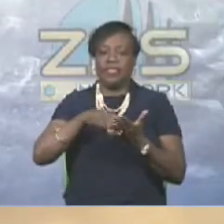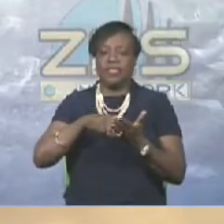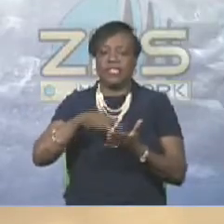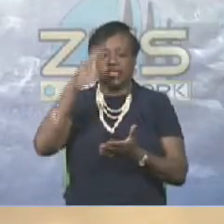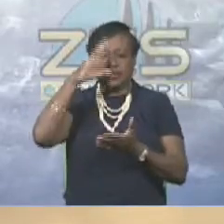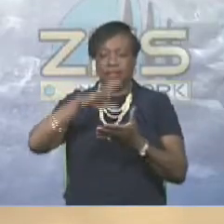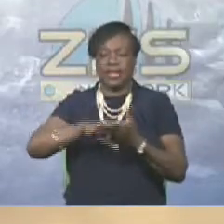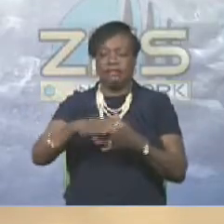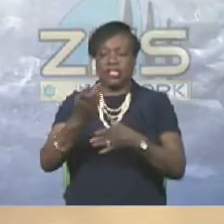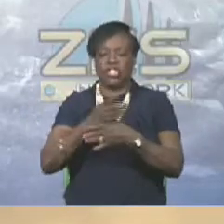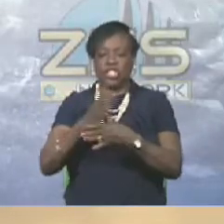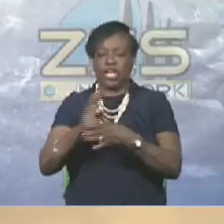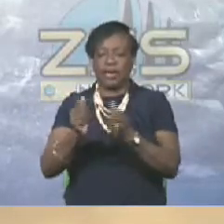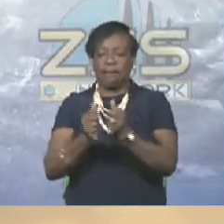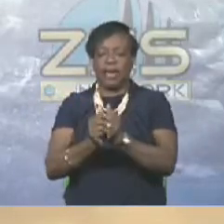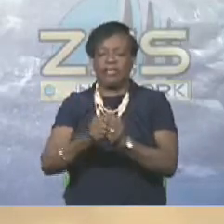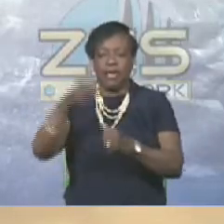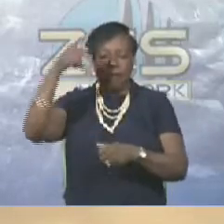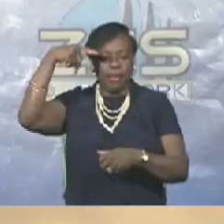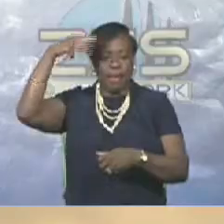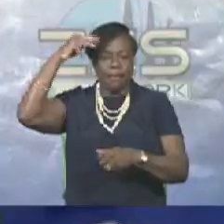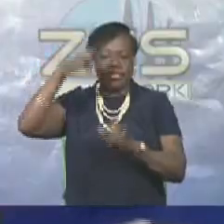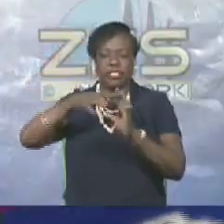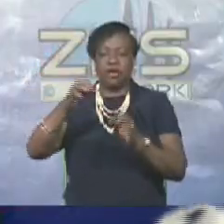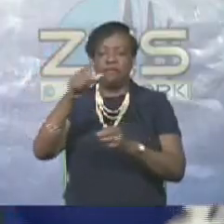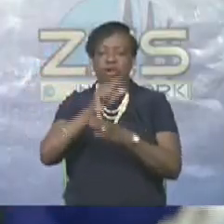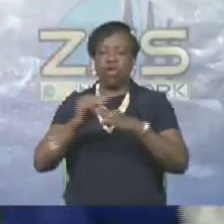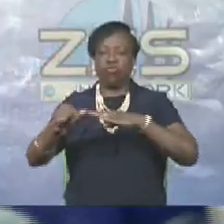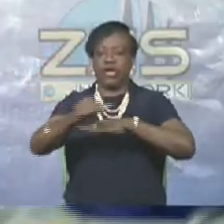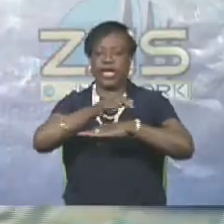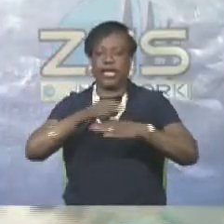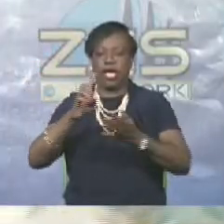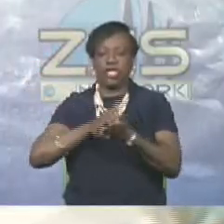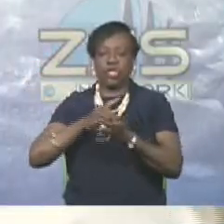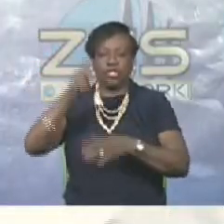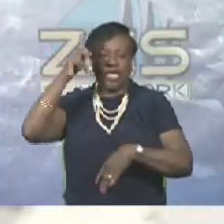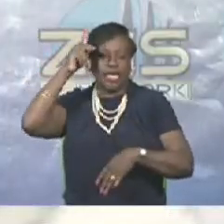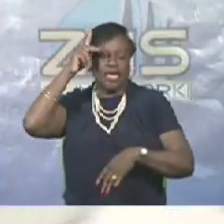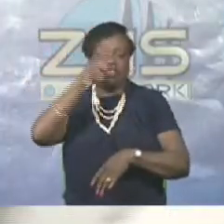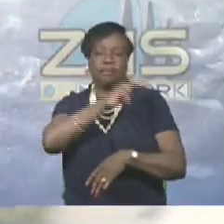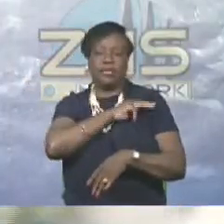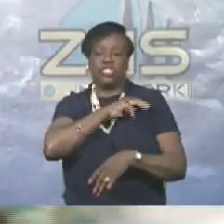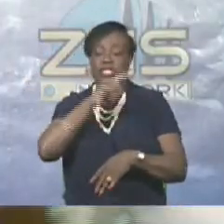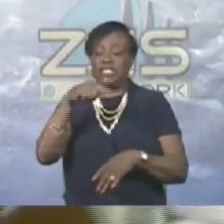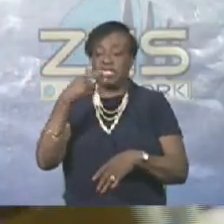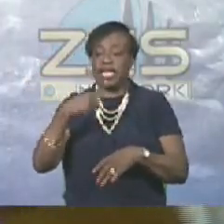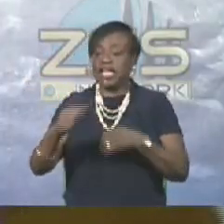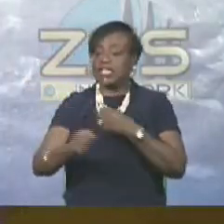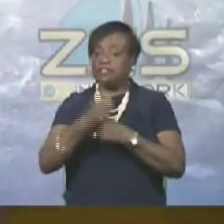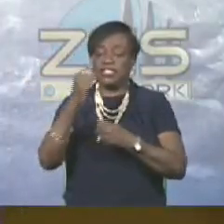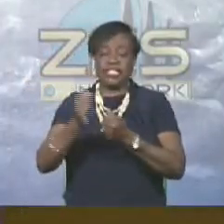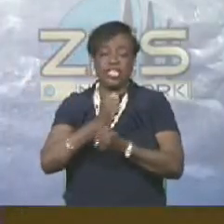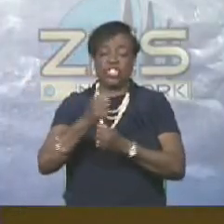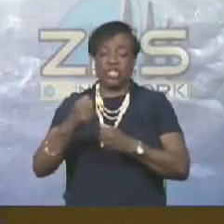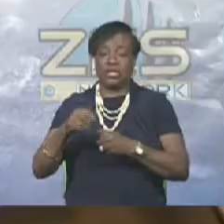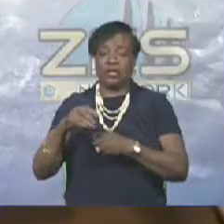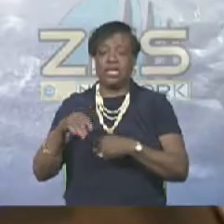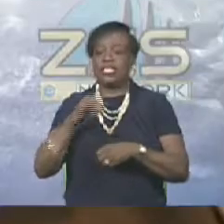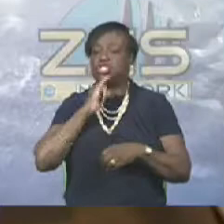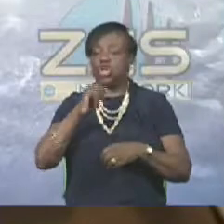of Caricom and Prime Minister of Grenada, Dr. Keith Mitchell, who says the devastation left behind by hurricanes is no longer just